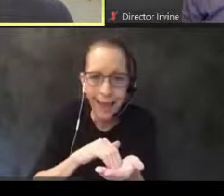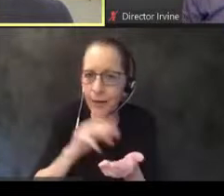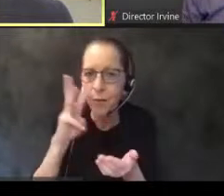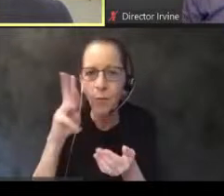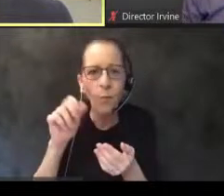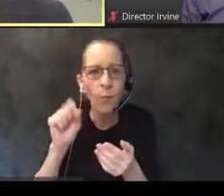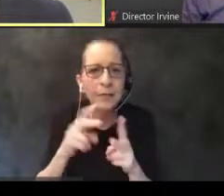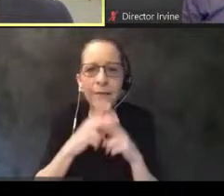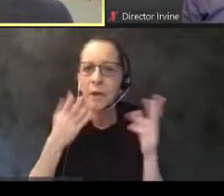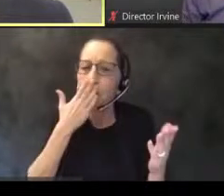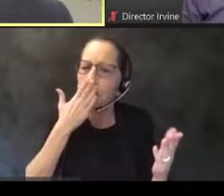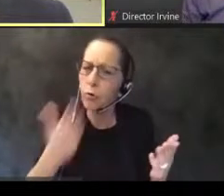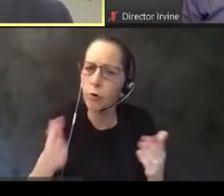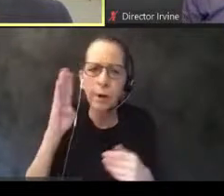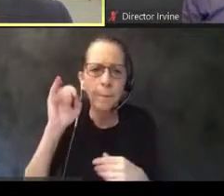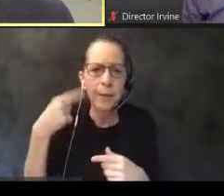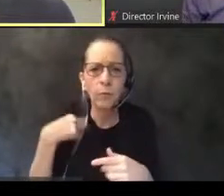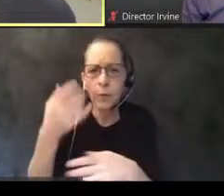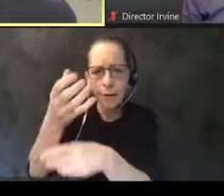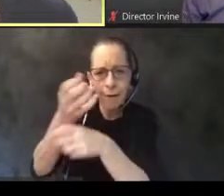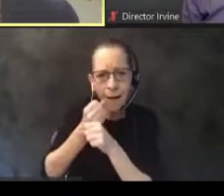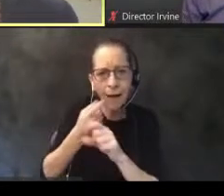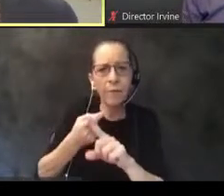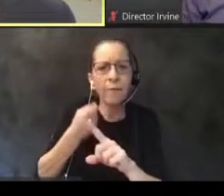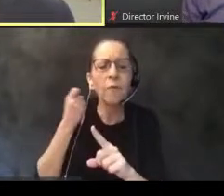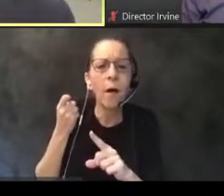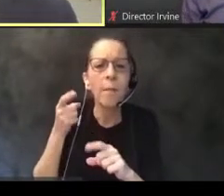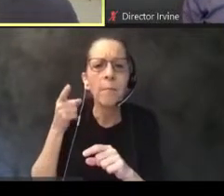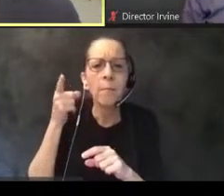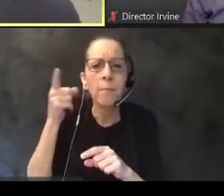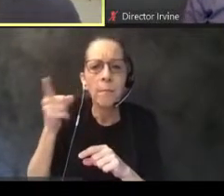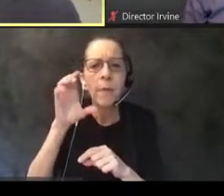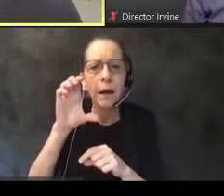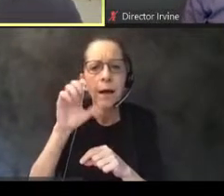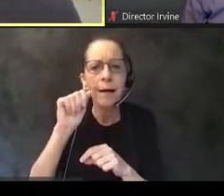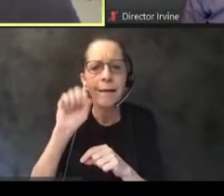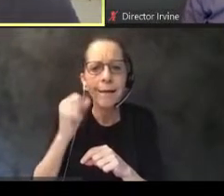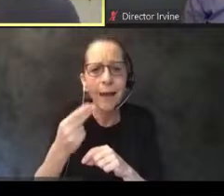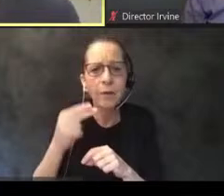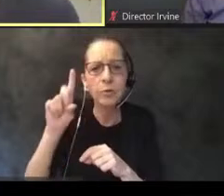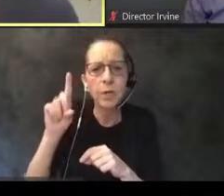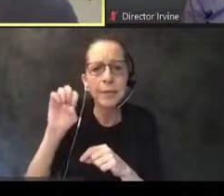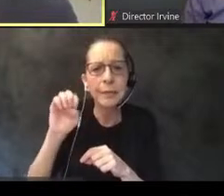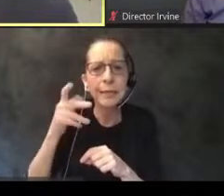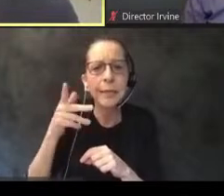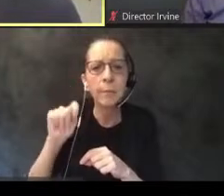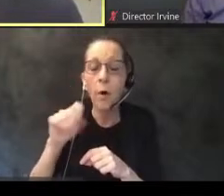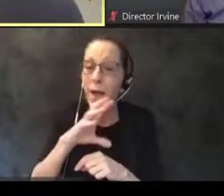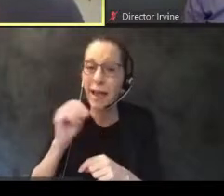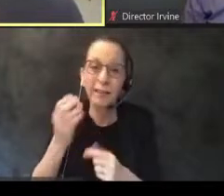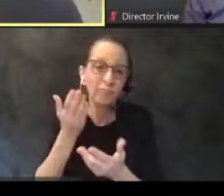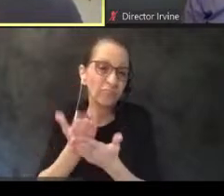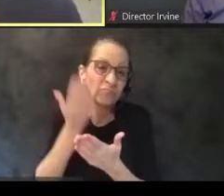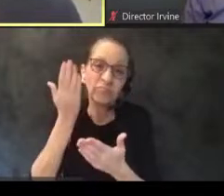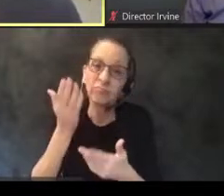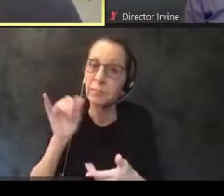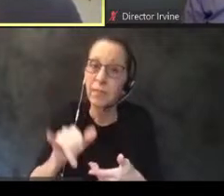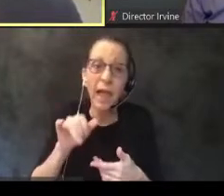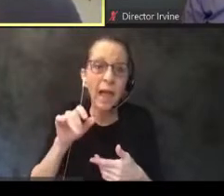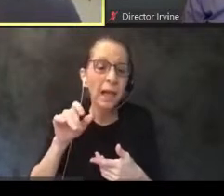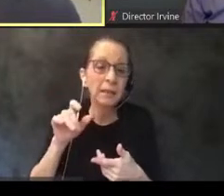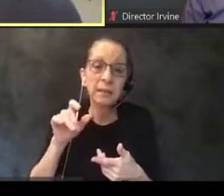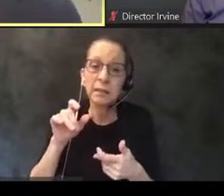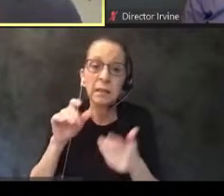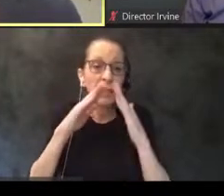very good bid that we received from Cash Depot, and I think it's a testament to the strength